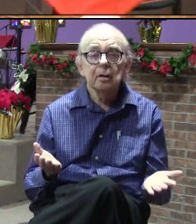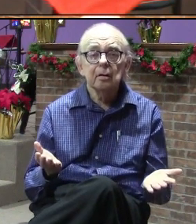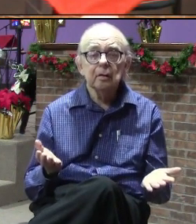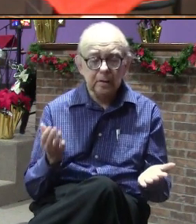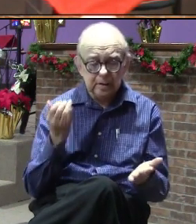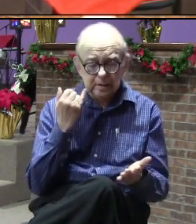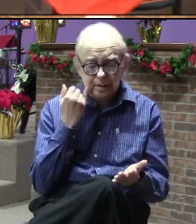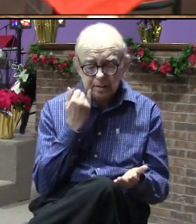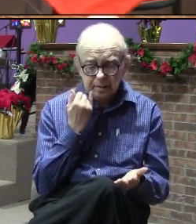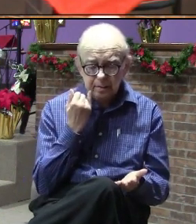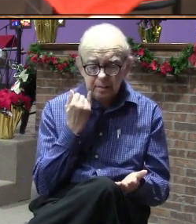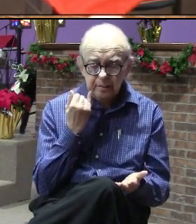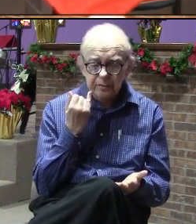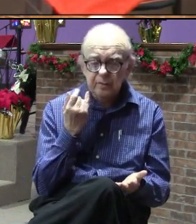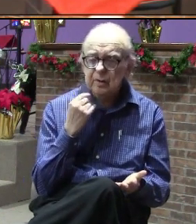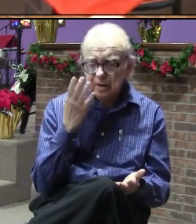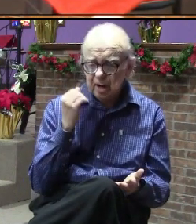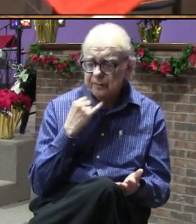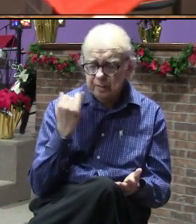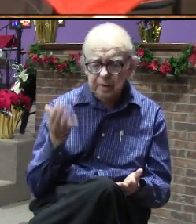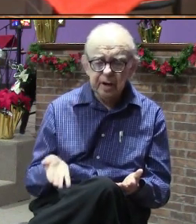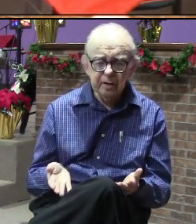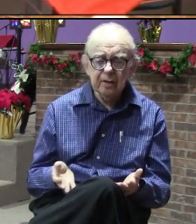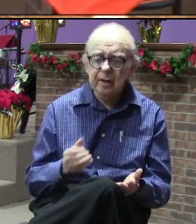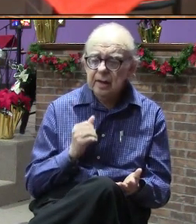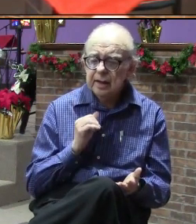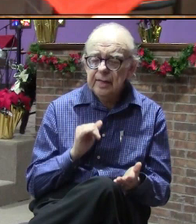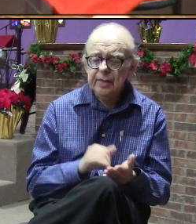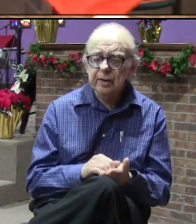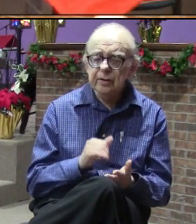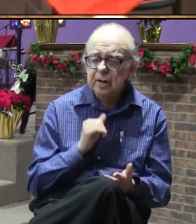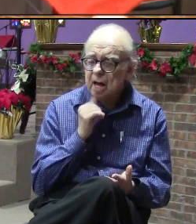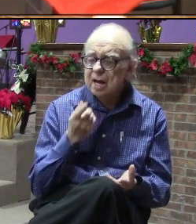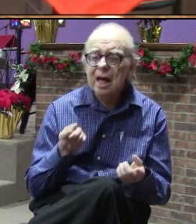If you had been here, this wouldn't have happened.